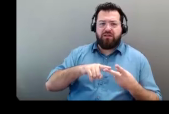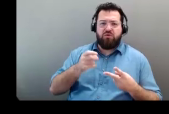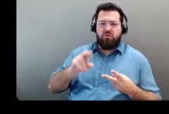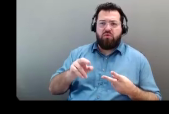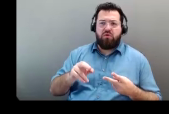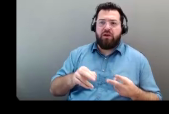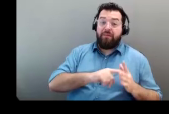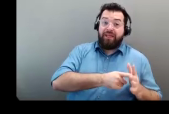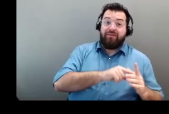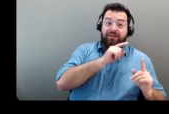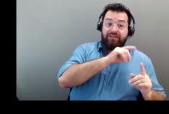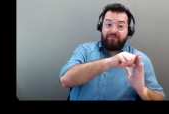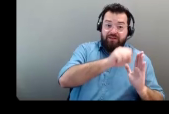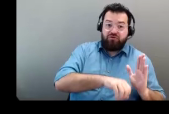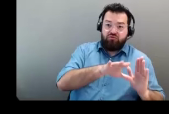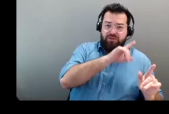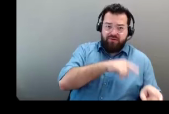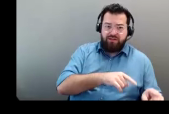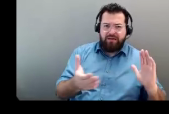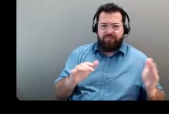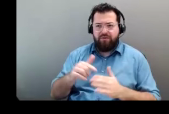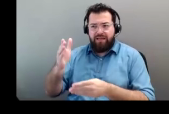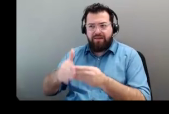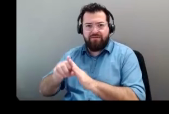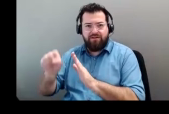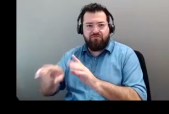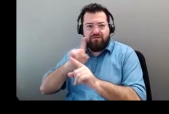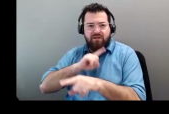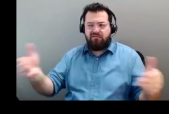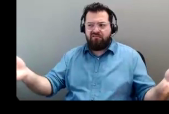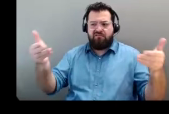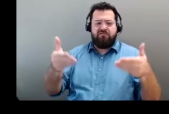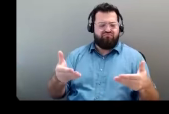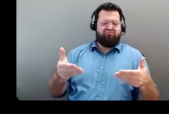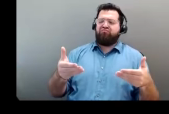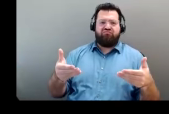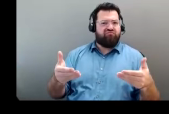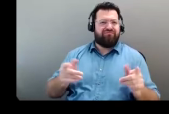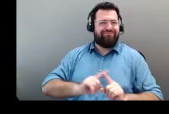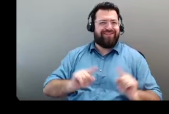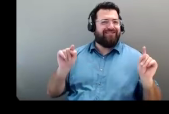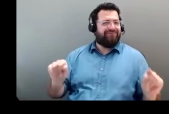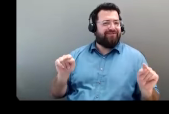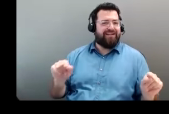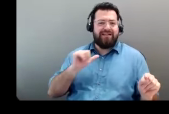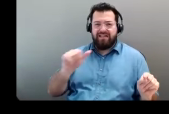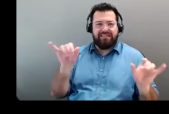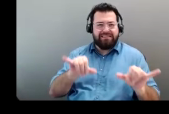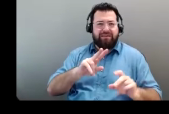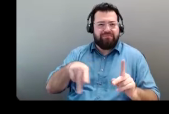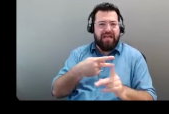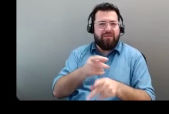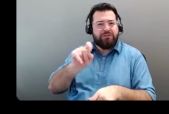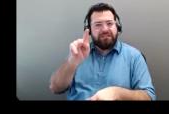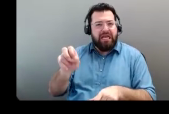than they did at the beginning of the semester? And there's also built-in submission tools in Canvas that check for similarity scores.